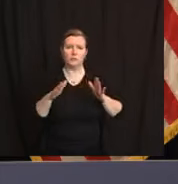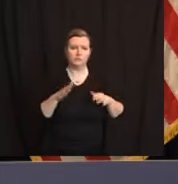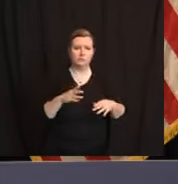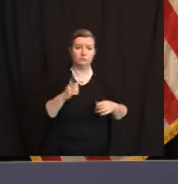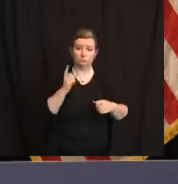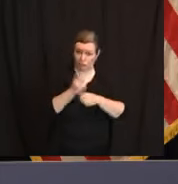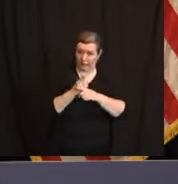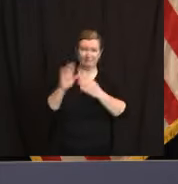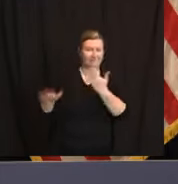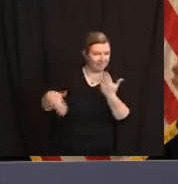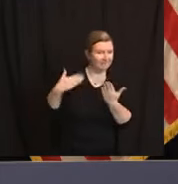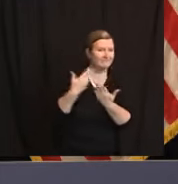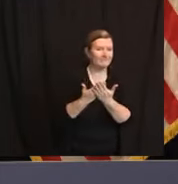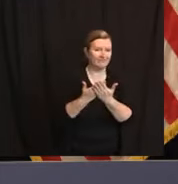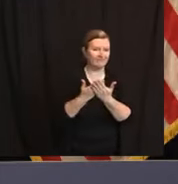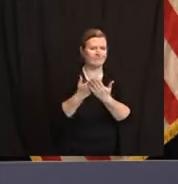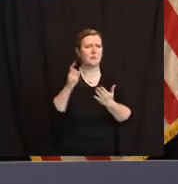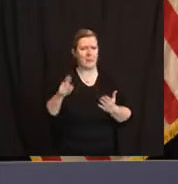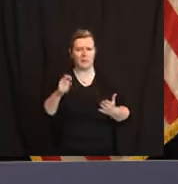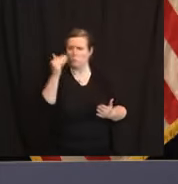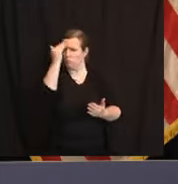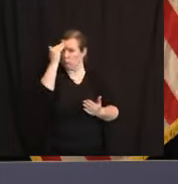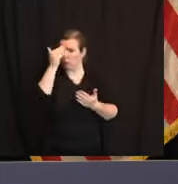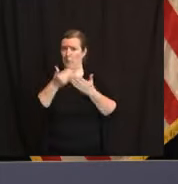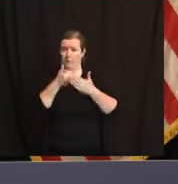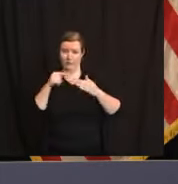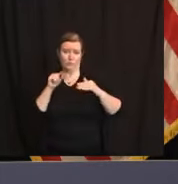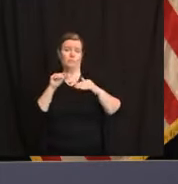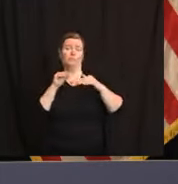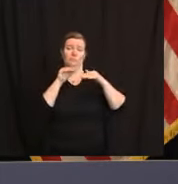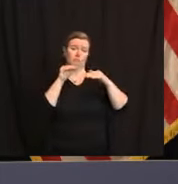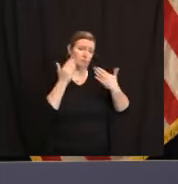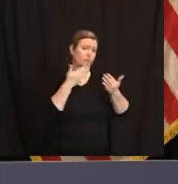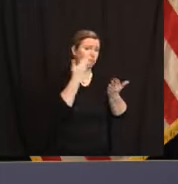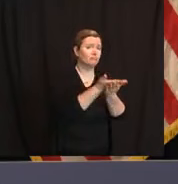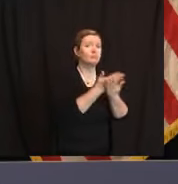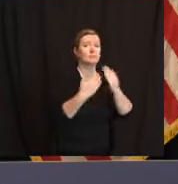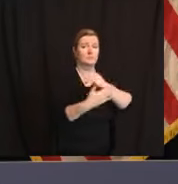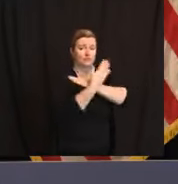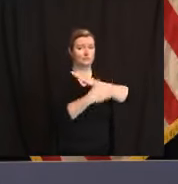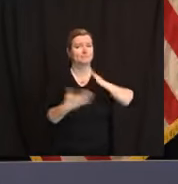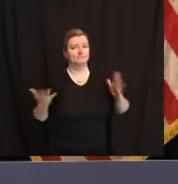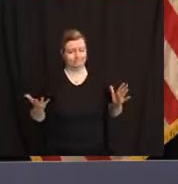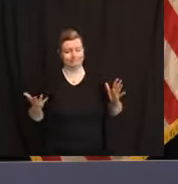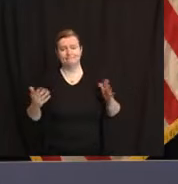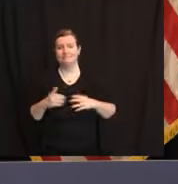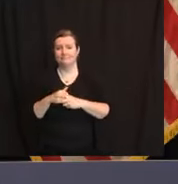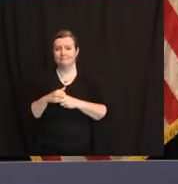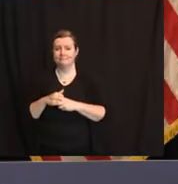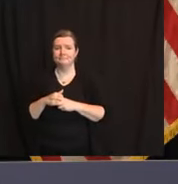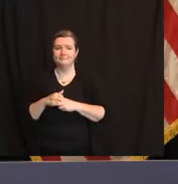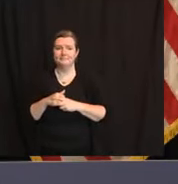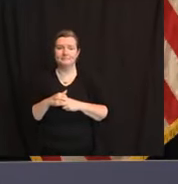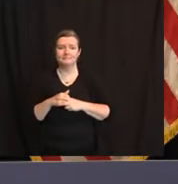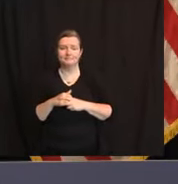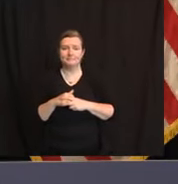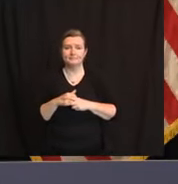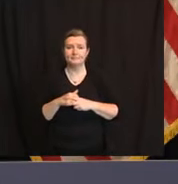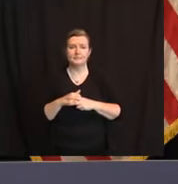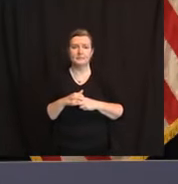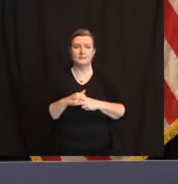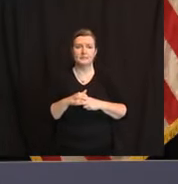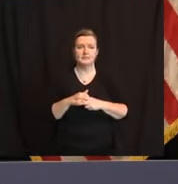that. Correct, and we'll be doing that at the state level as well. Thank you. Sir. Yes, following up on the unemployment system,